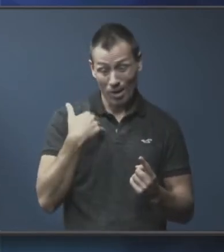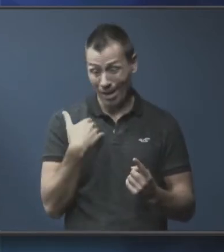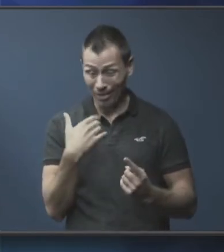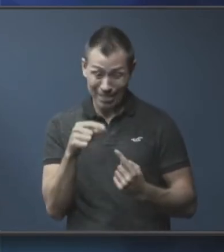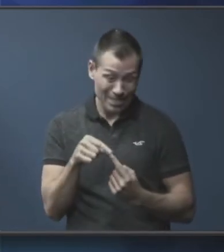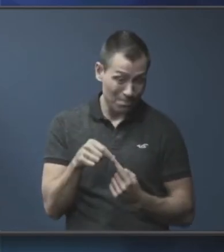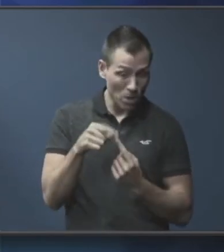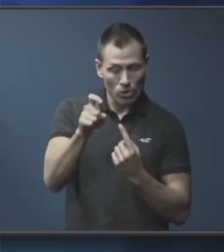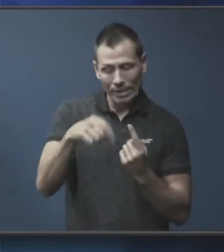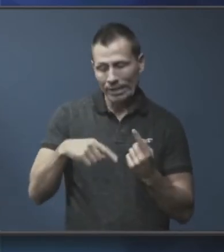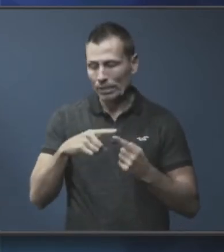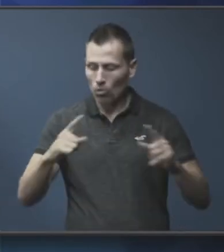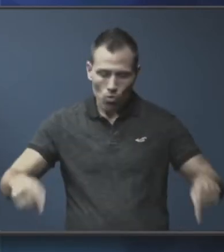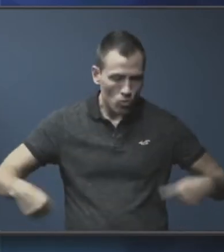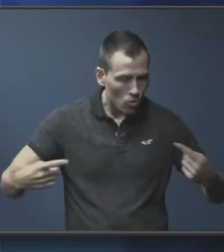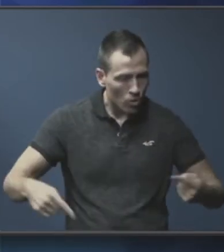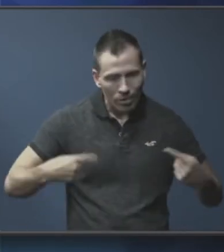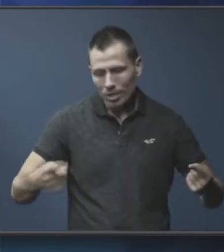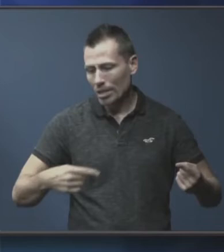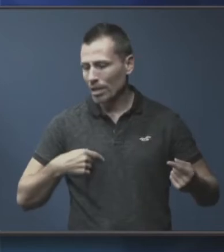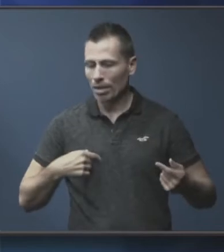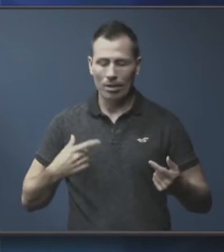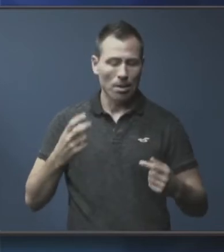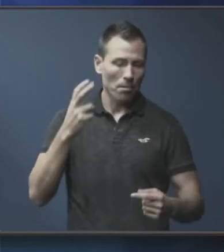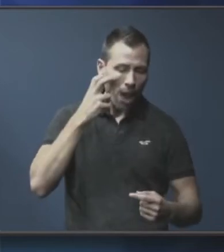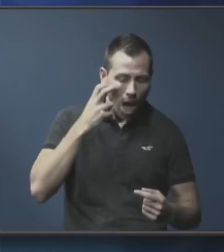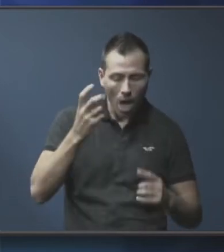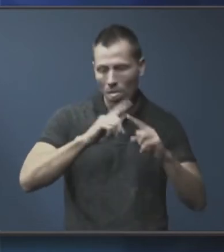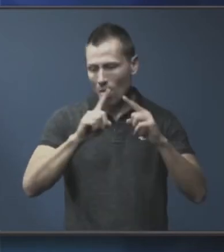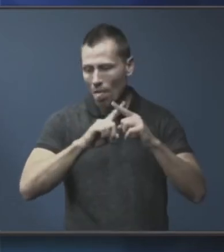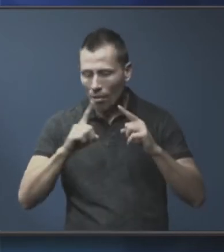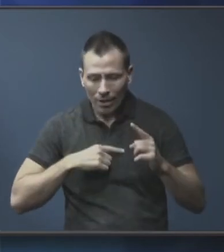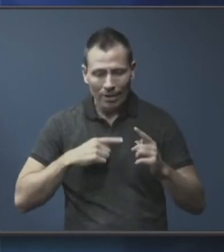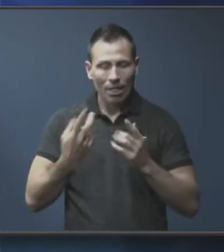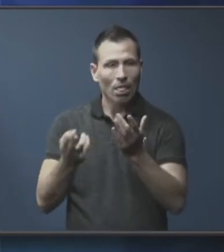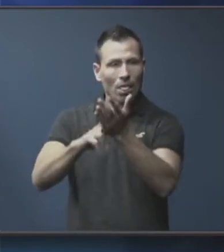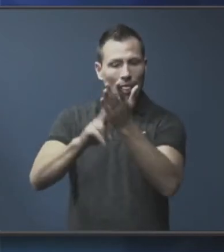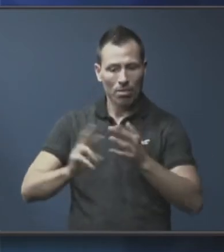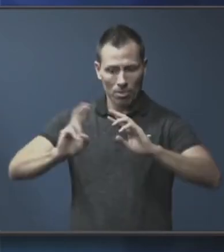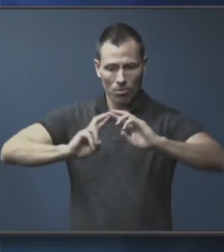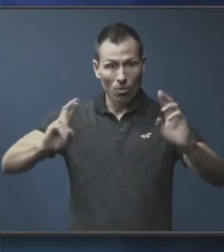that we're prepared ahead of time with communication and intake. Thank you and stay safe.